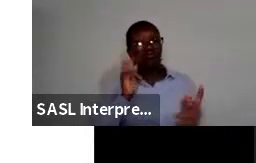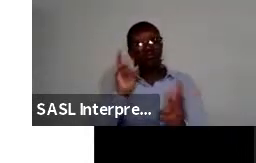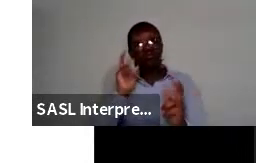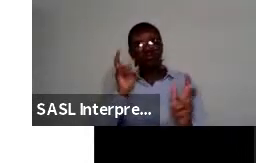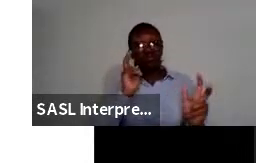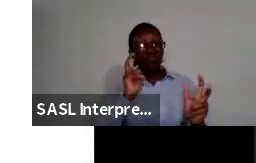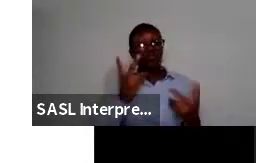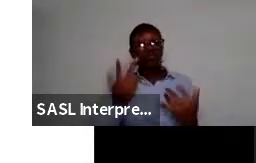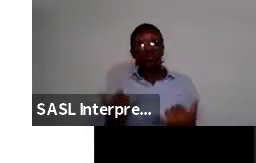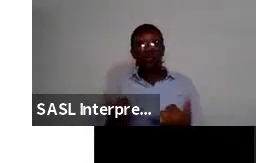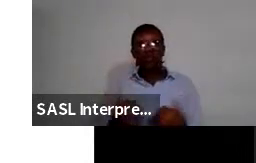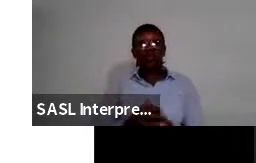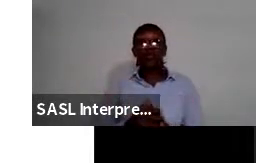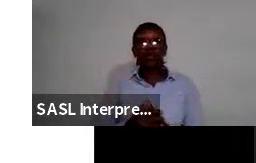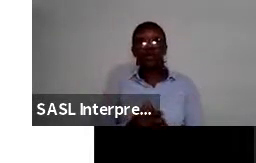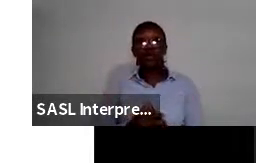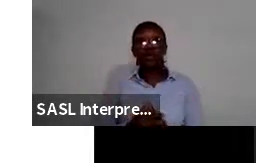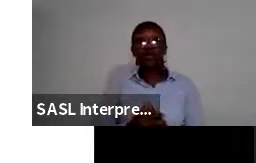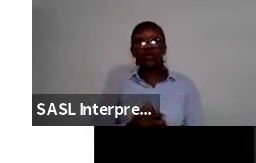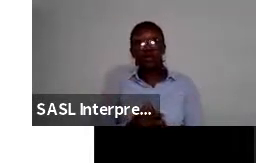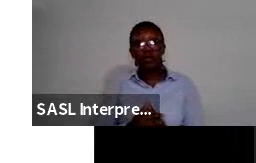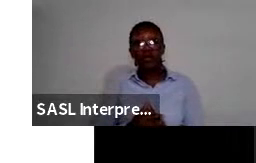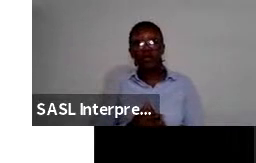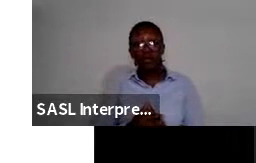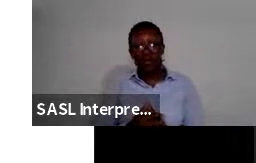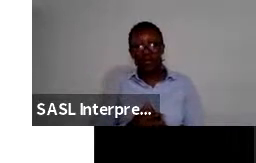subject. I'd like to take back